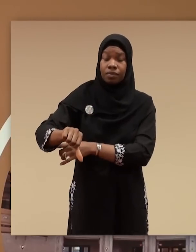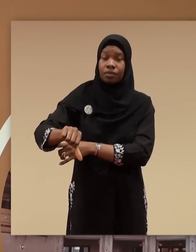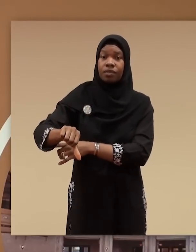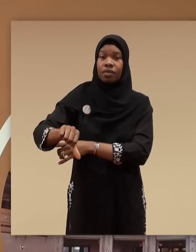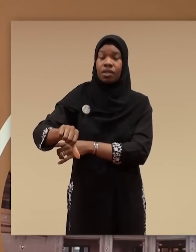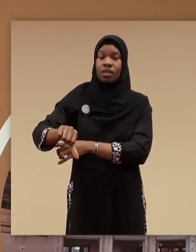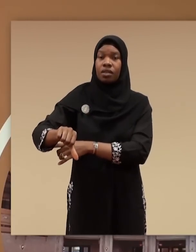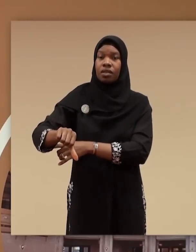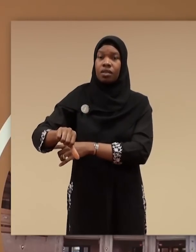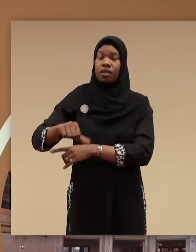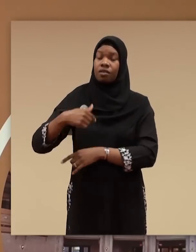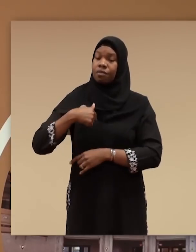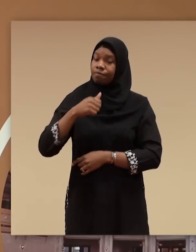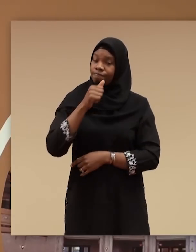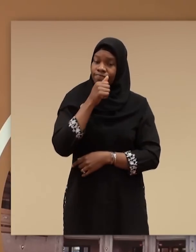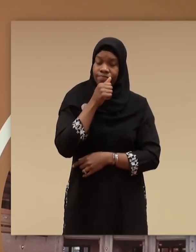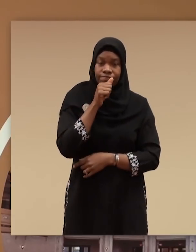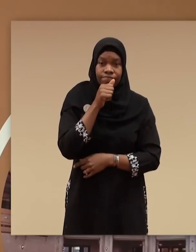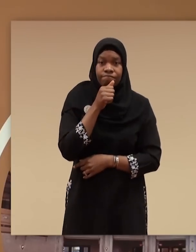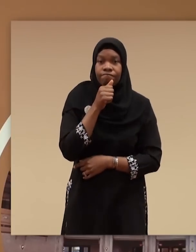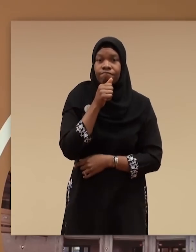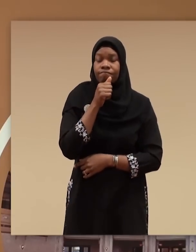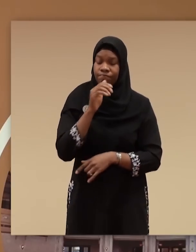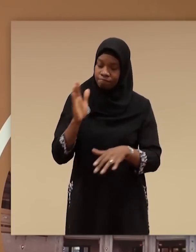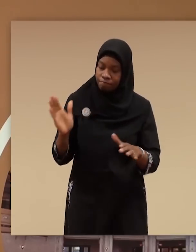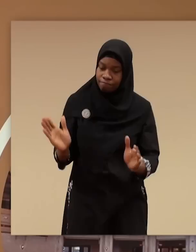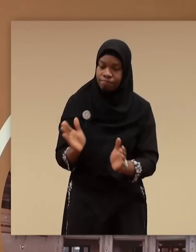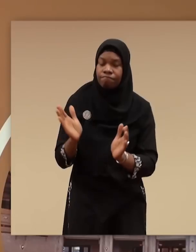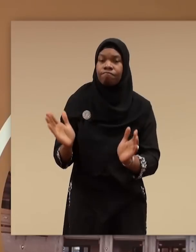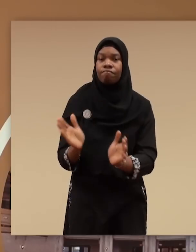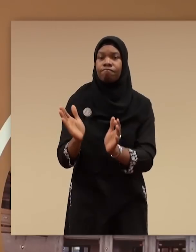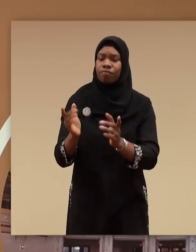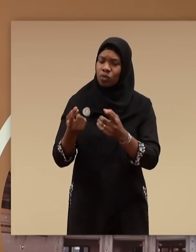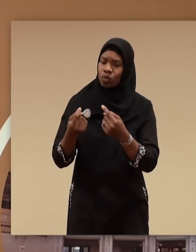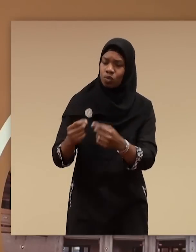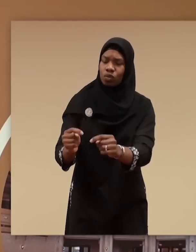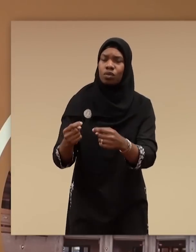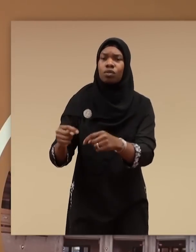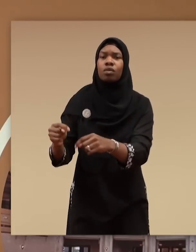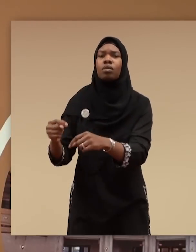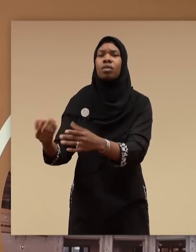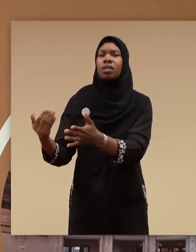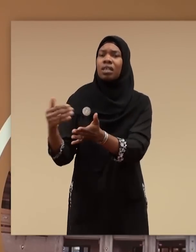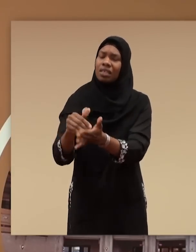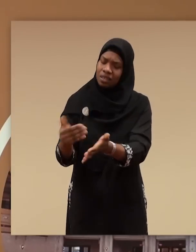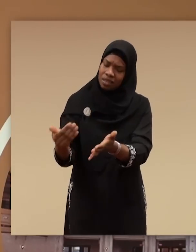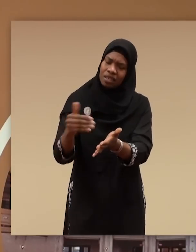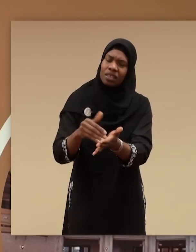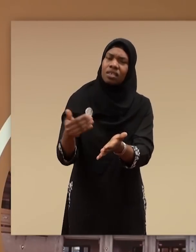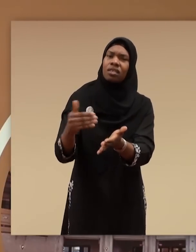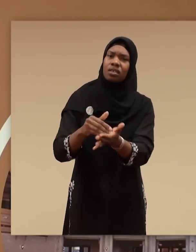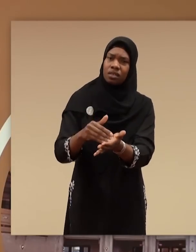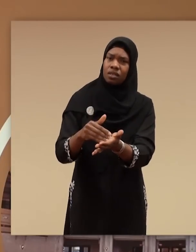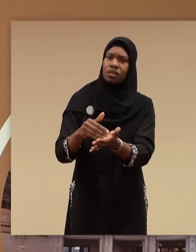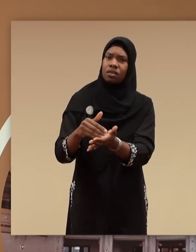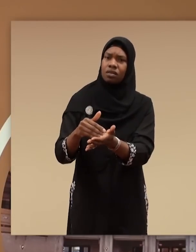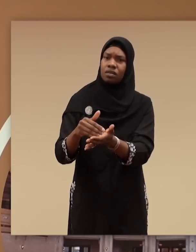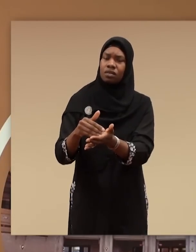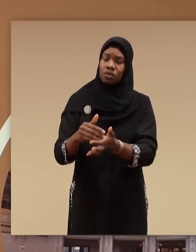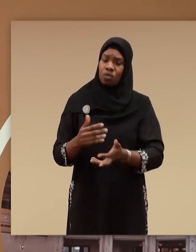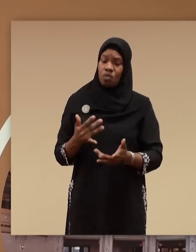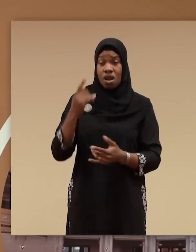be perseverant till God judge. Be the